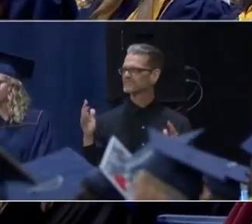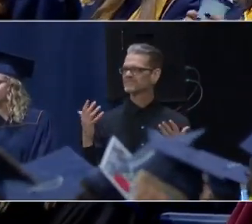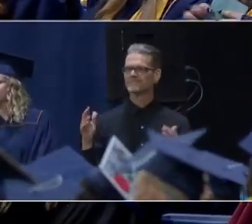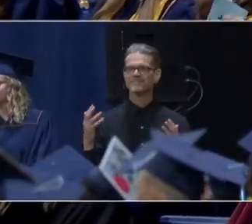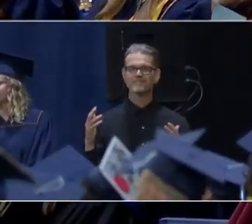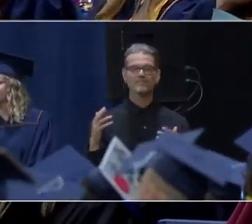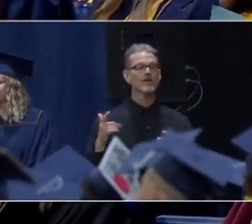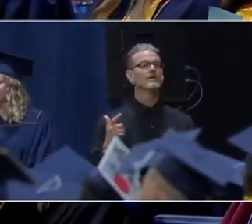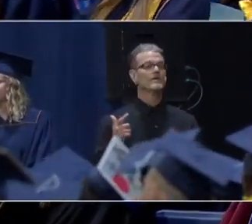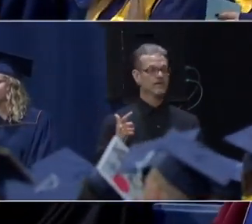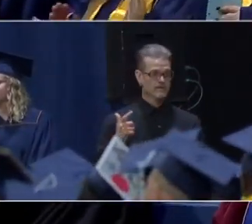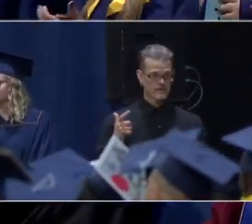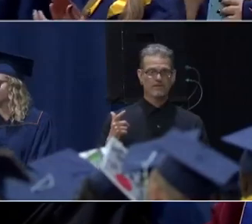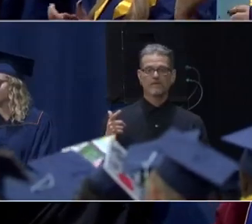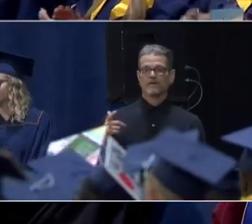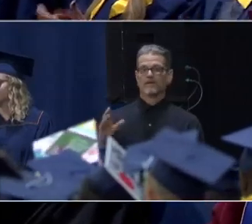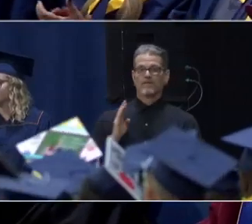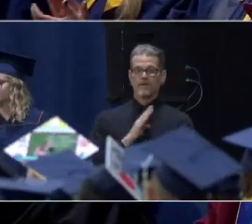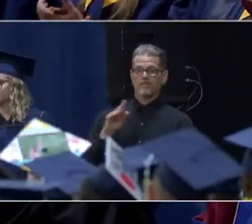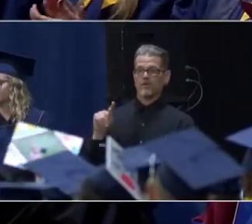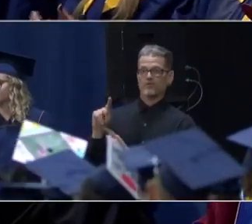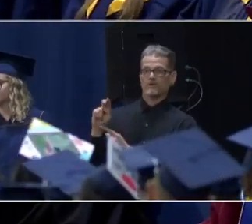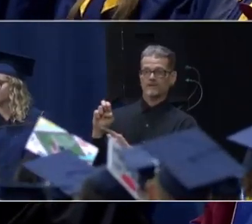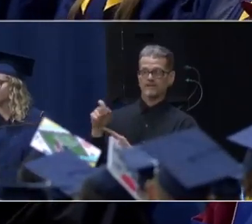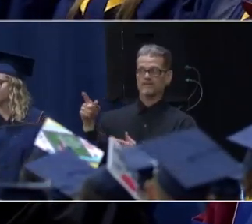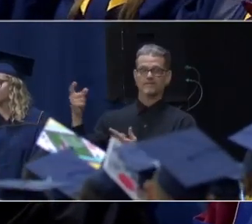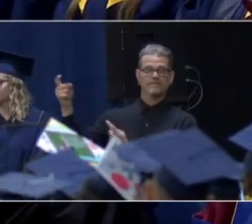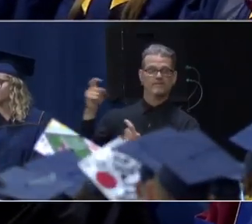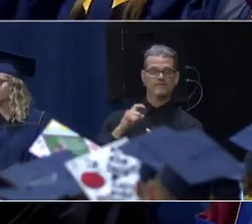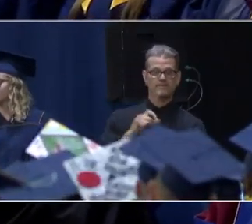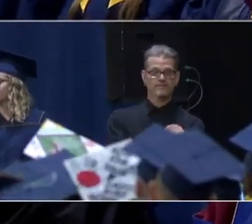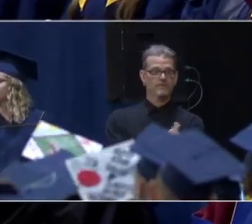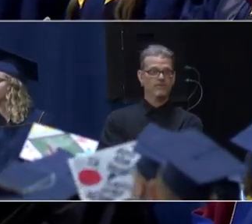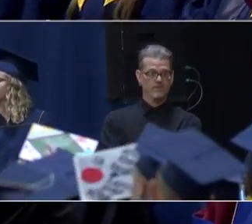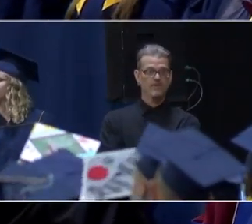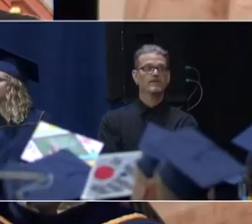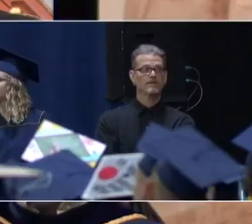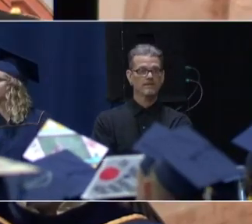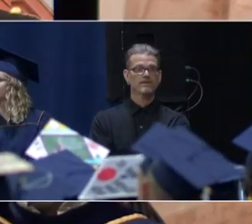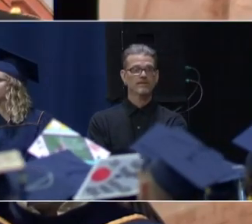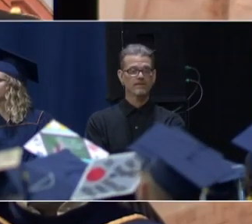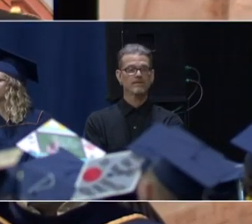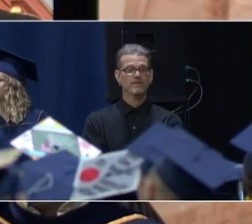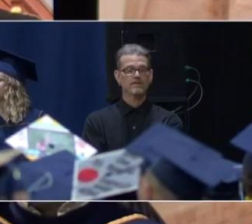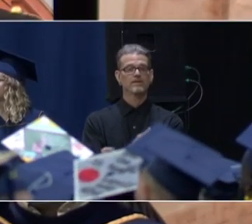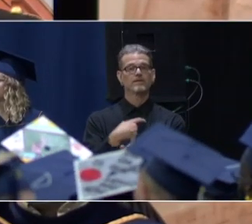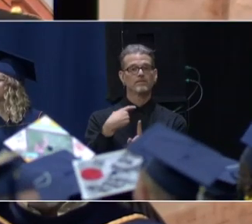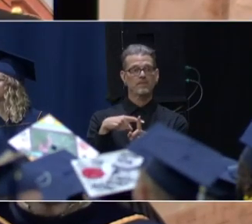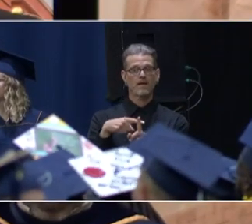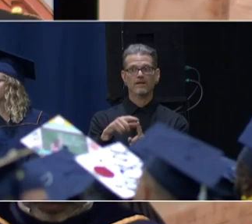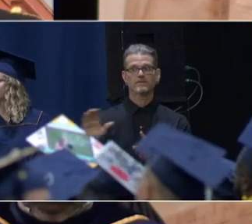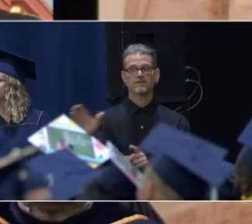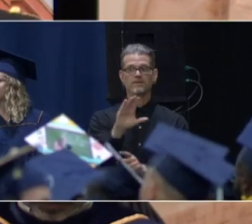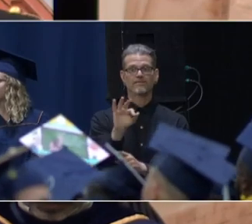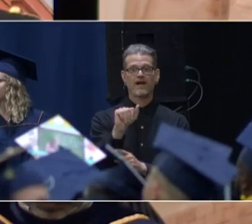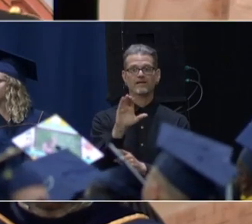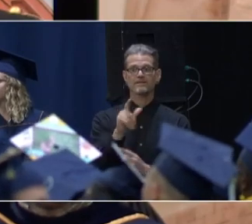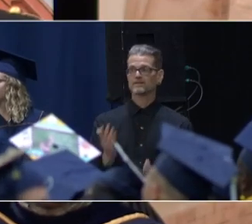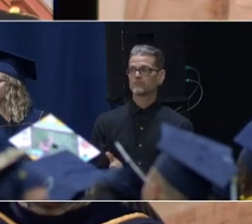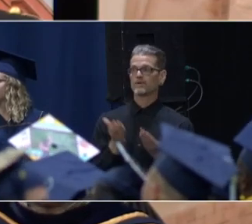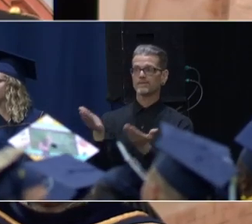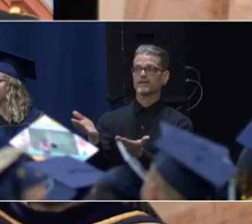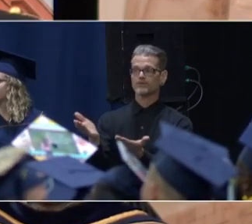By the virtue of the authority vested in me by the Board of Trustees, and upon the recommendations of the